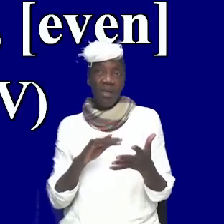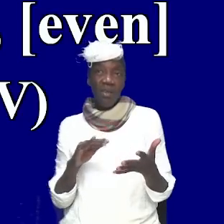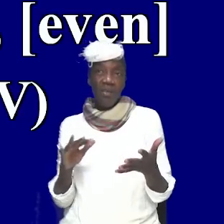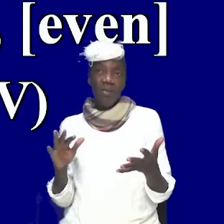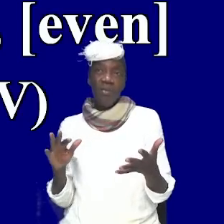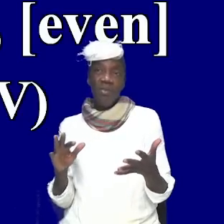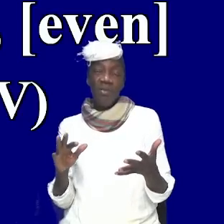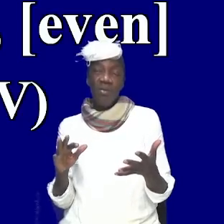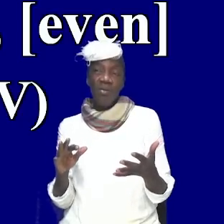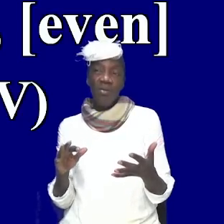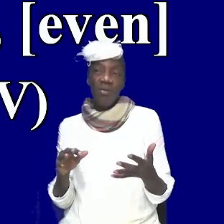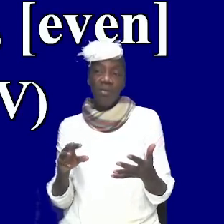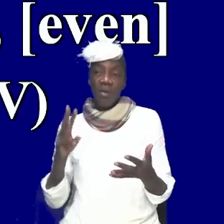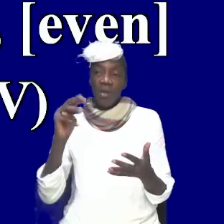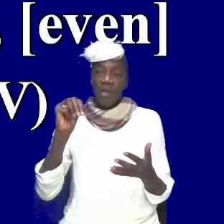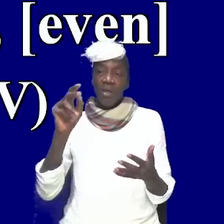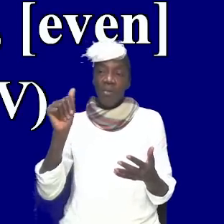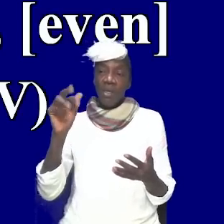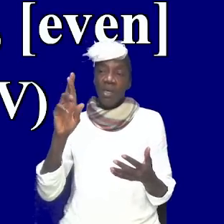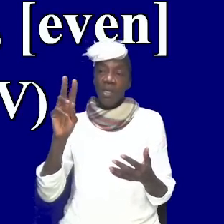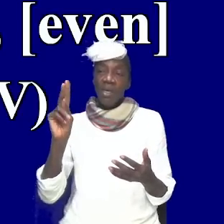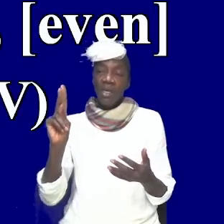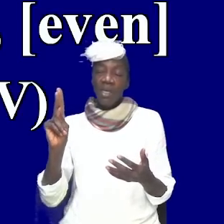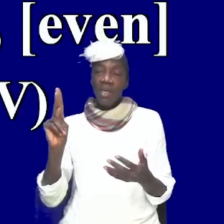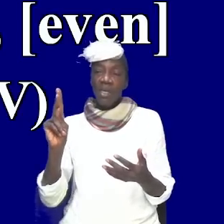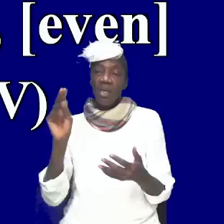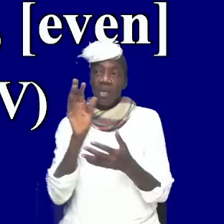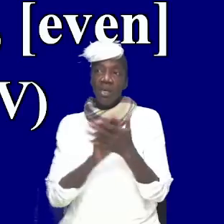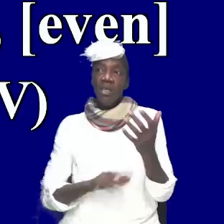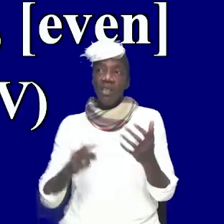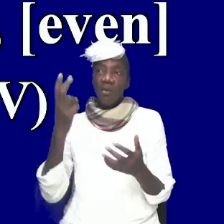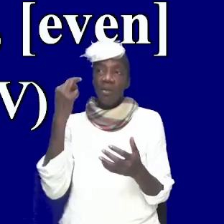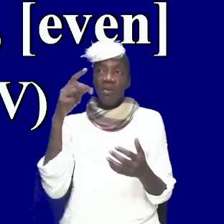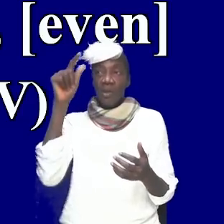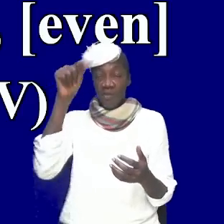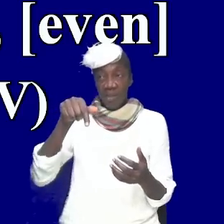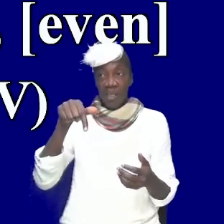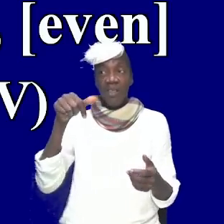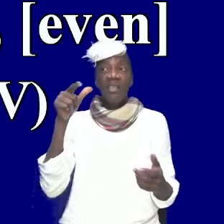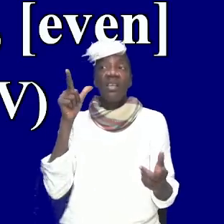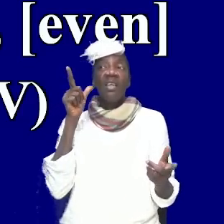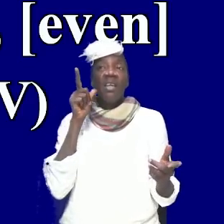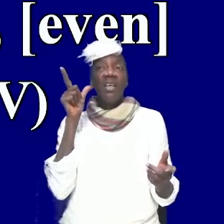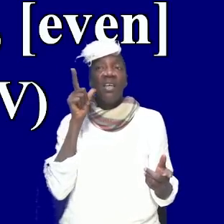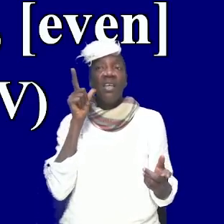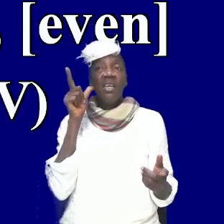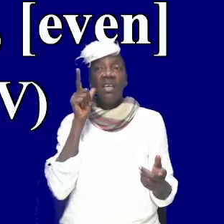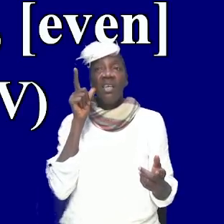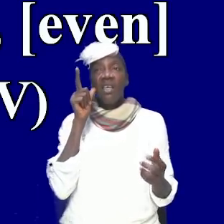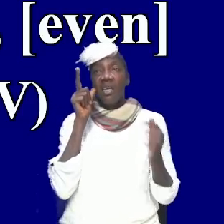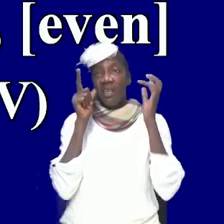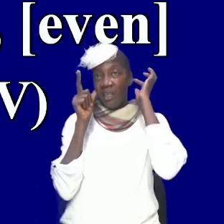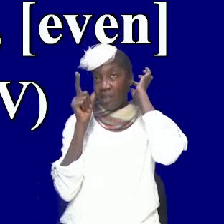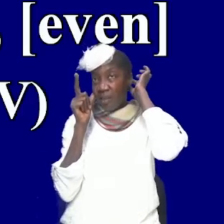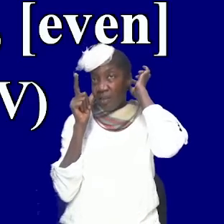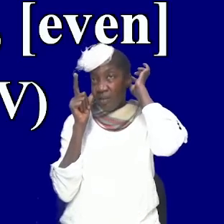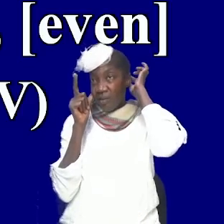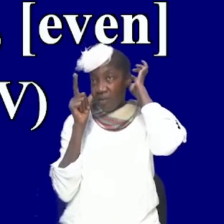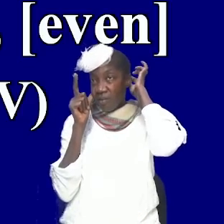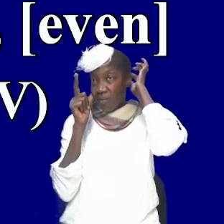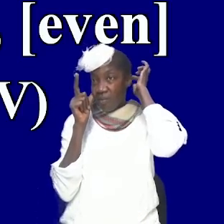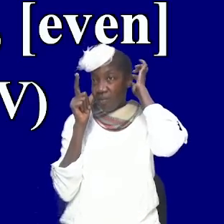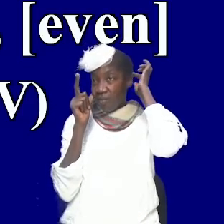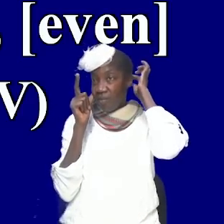Mark 12. He said that this lady, verse 43, this